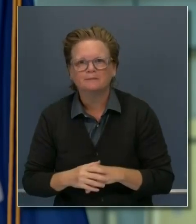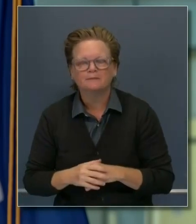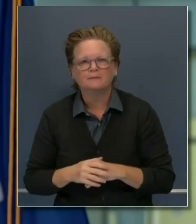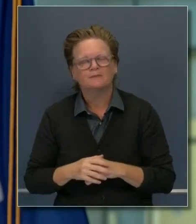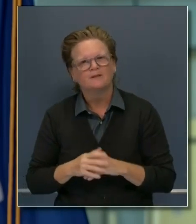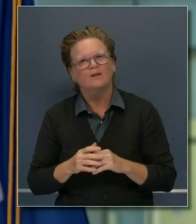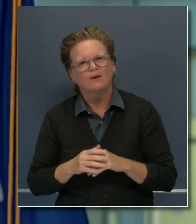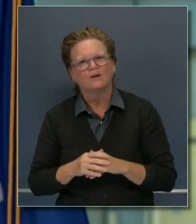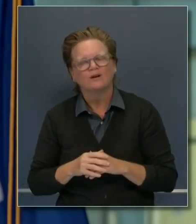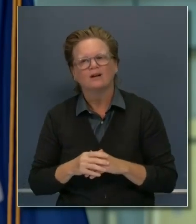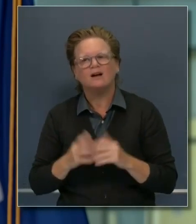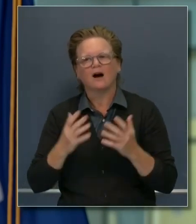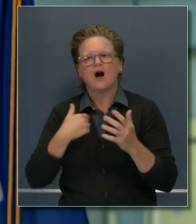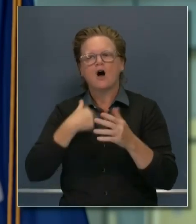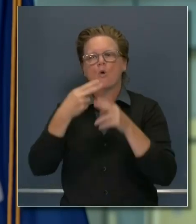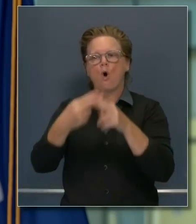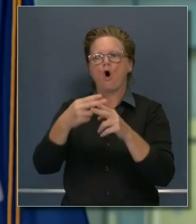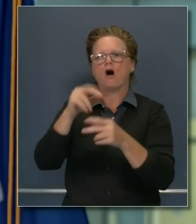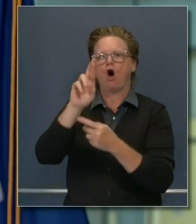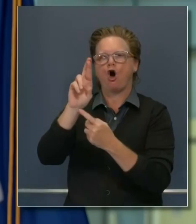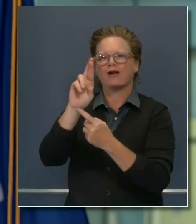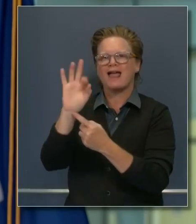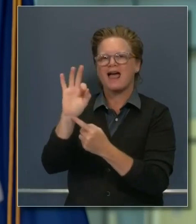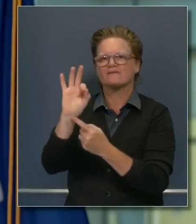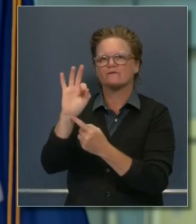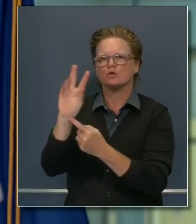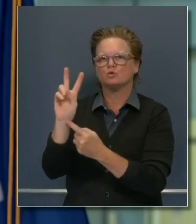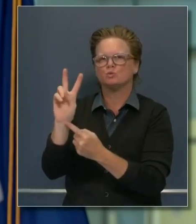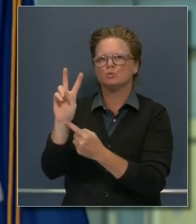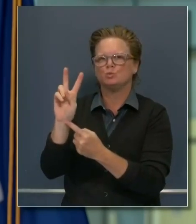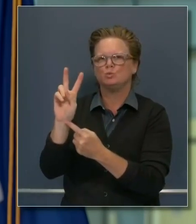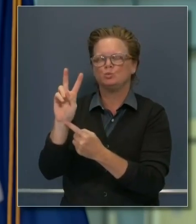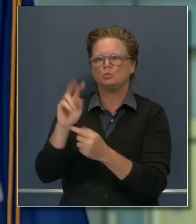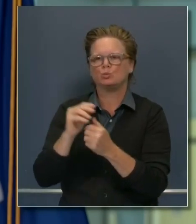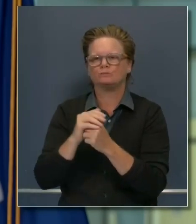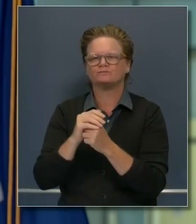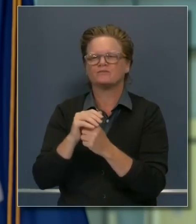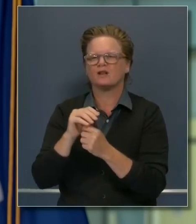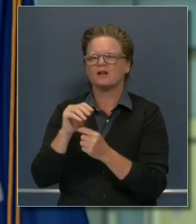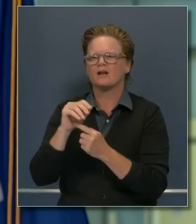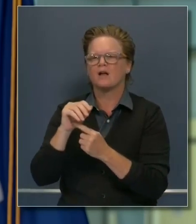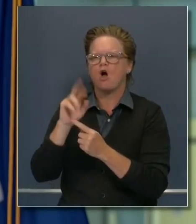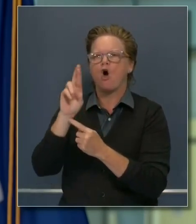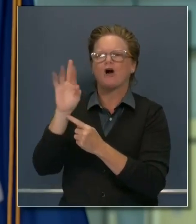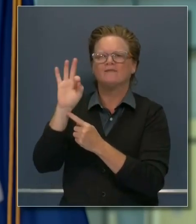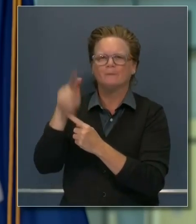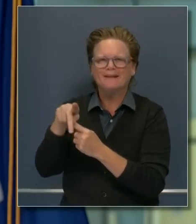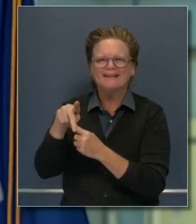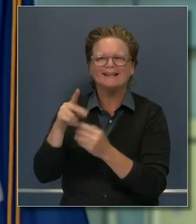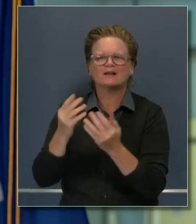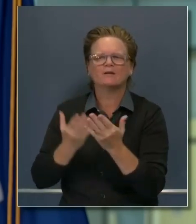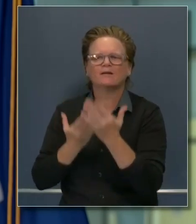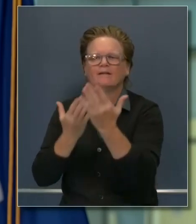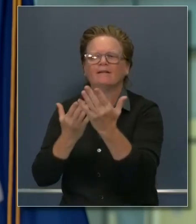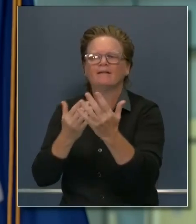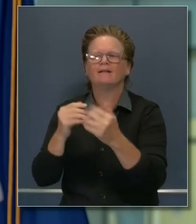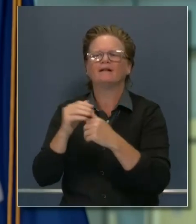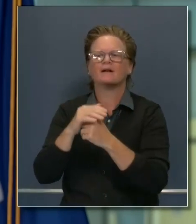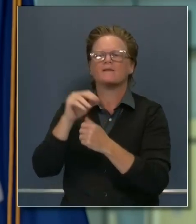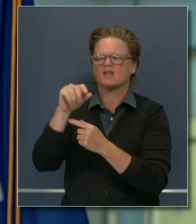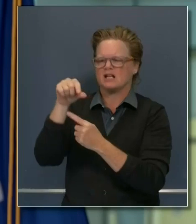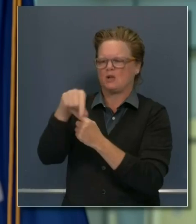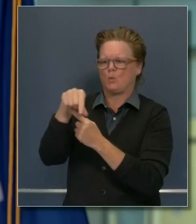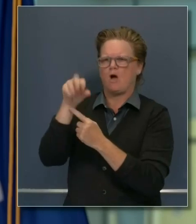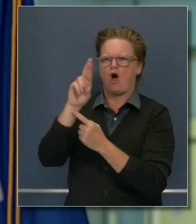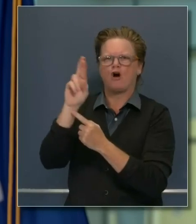is a strategy that moves away from some of the RFPs, RFQs, the old ways of doing business. If I